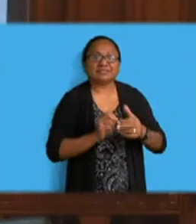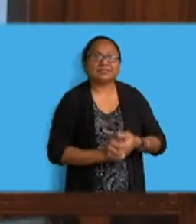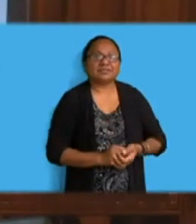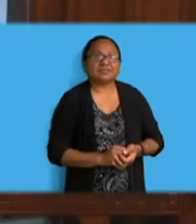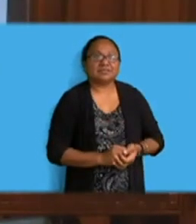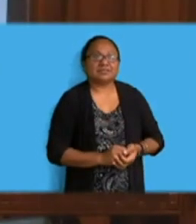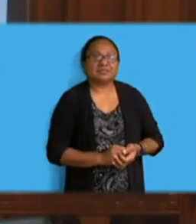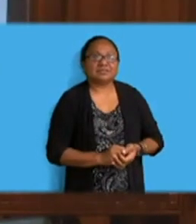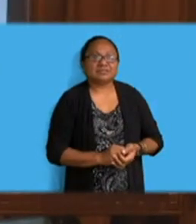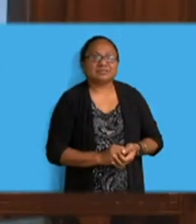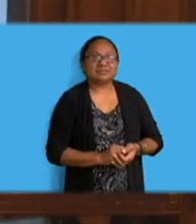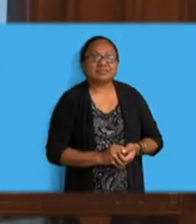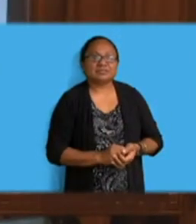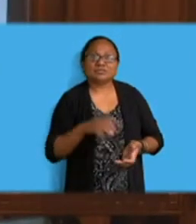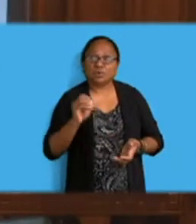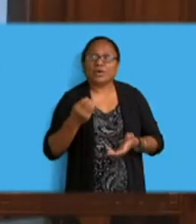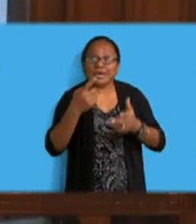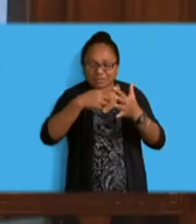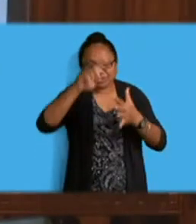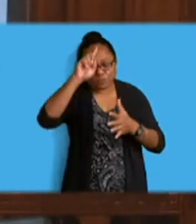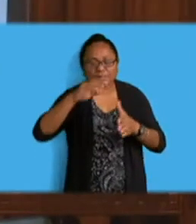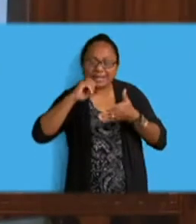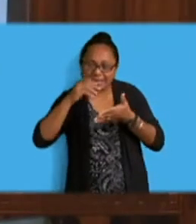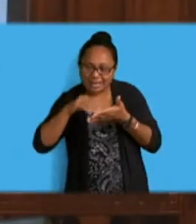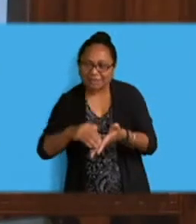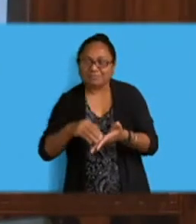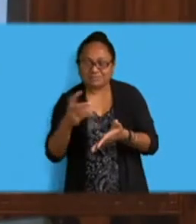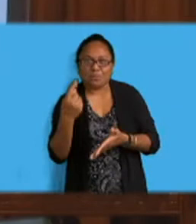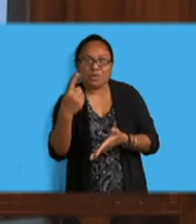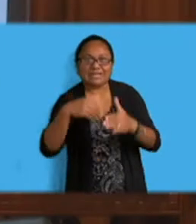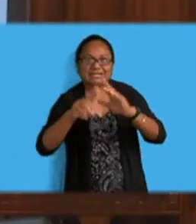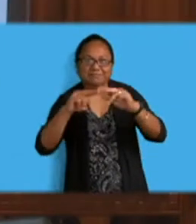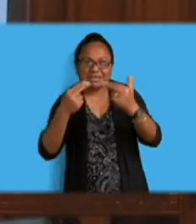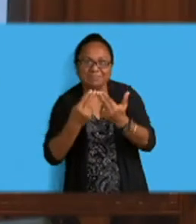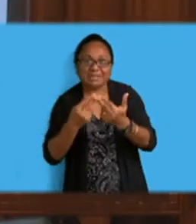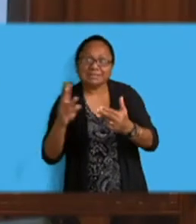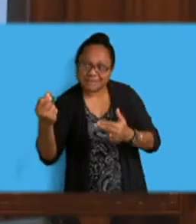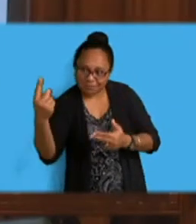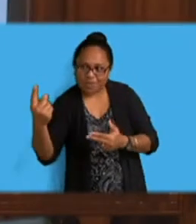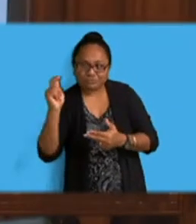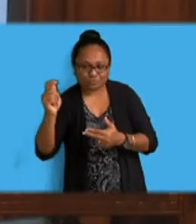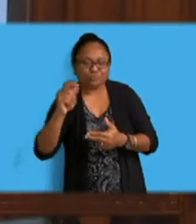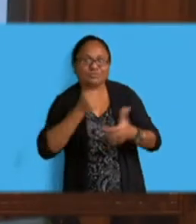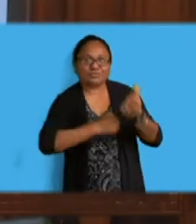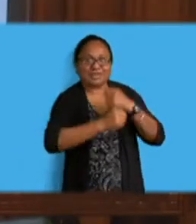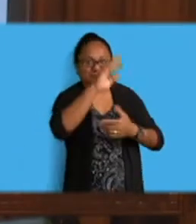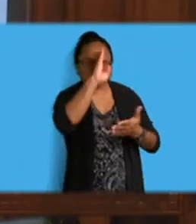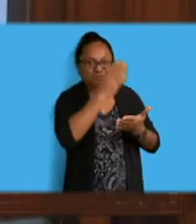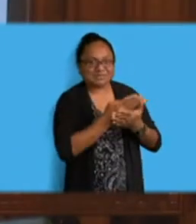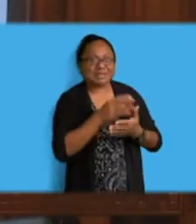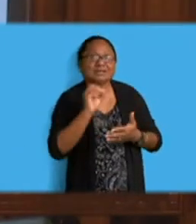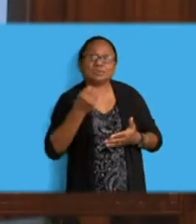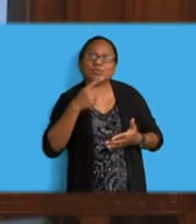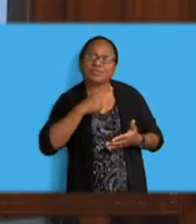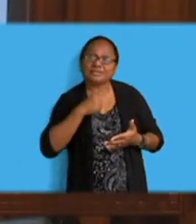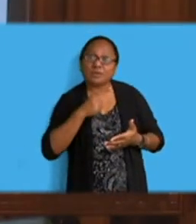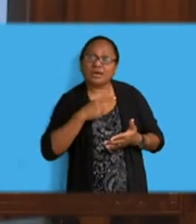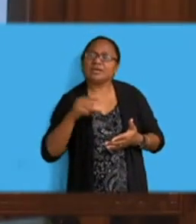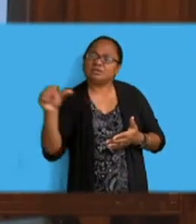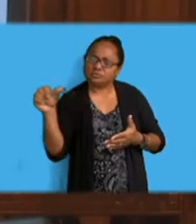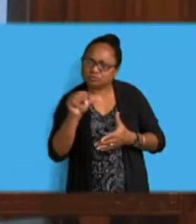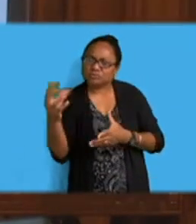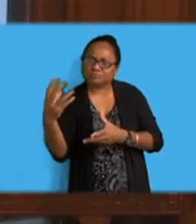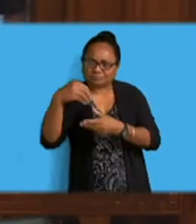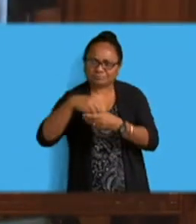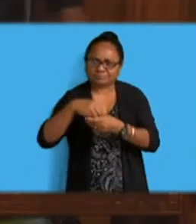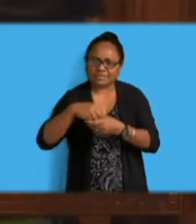by education because their children or grandchildren, someone is attending the school, and therefore they want to be included, their voices